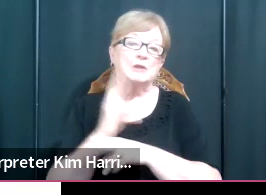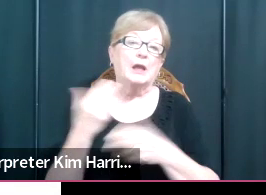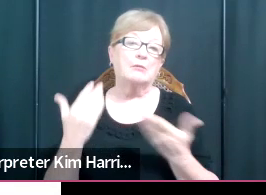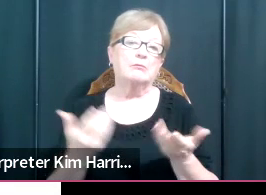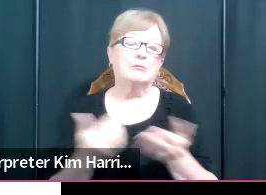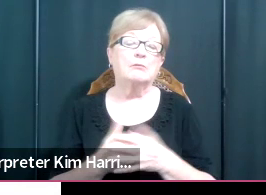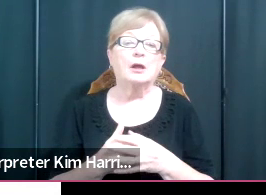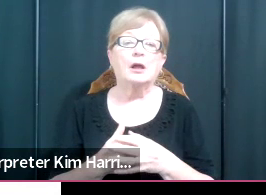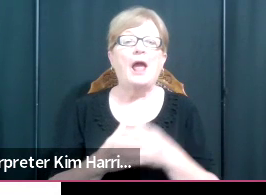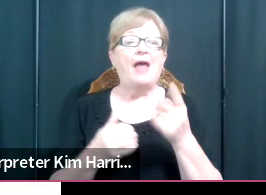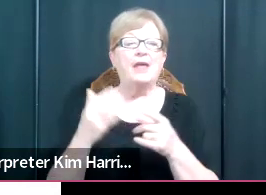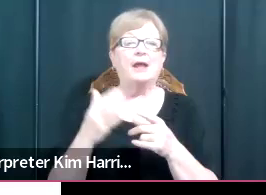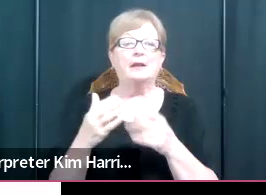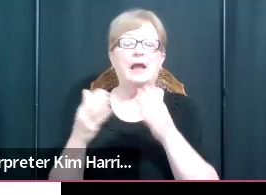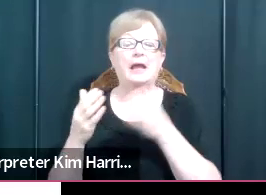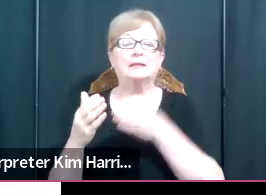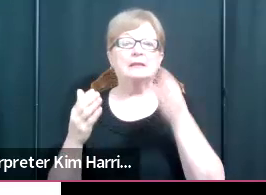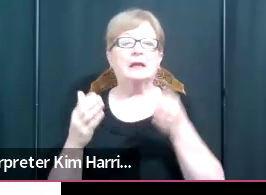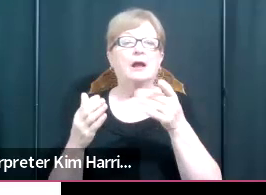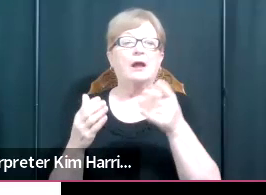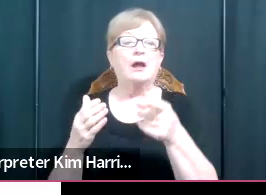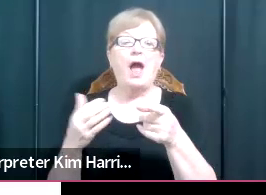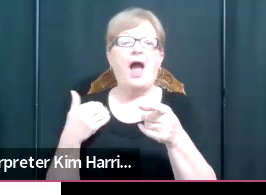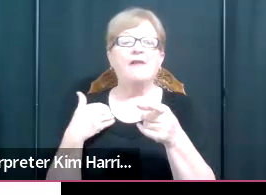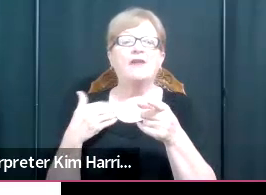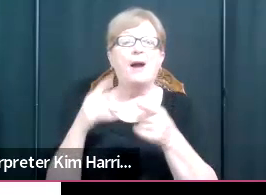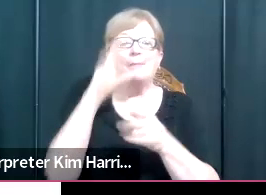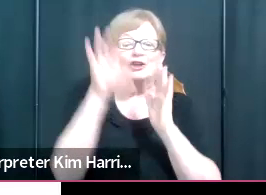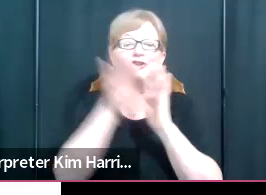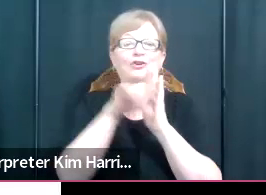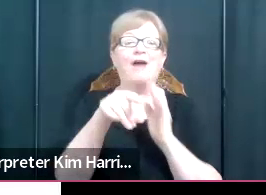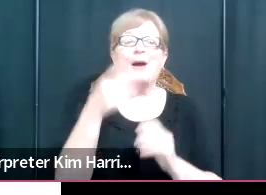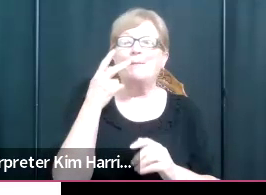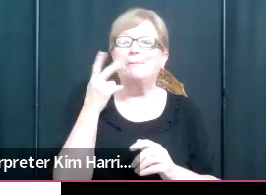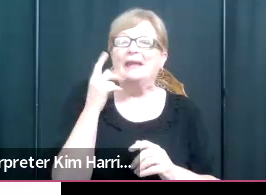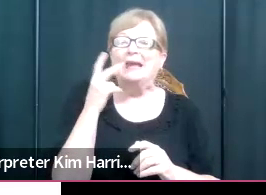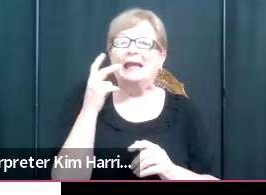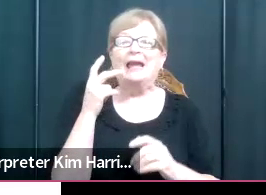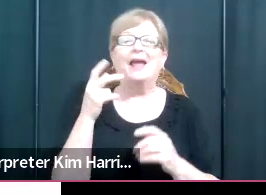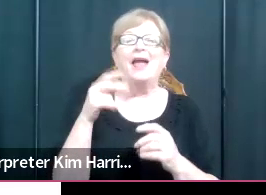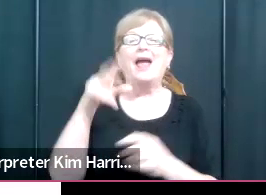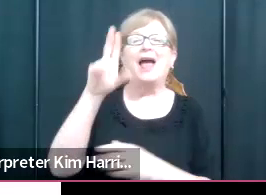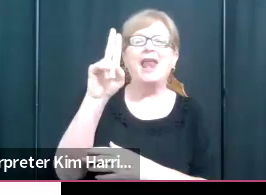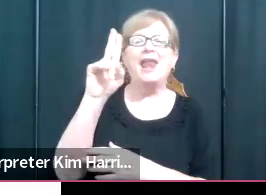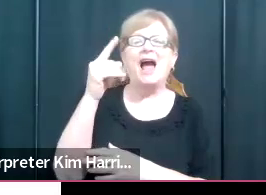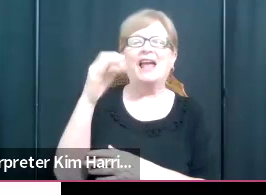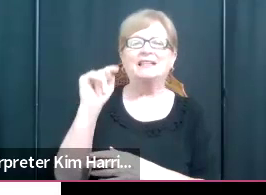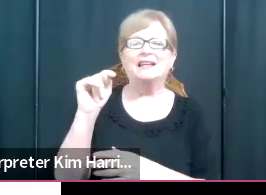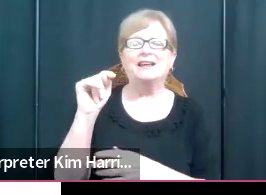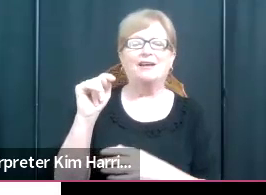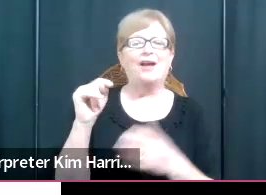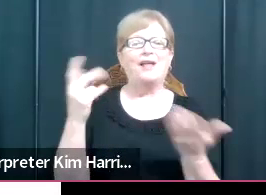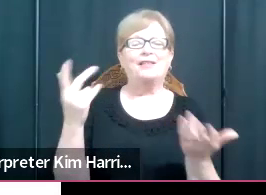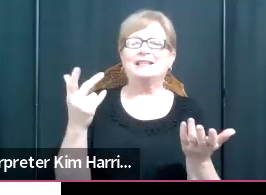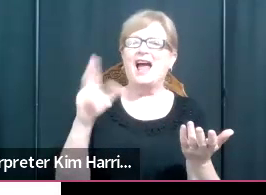then next to that one, we have a picture of a pink nugget. And the nugget is kind of cool because